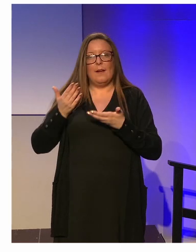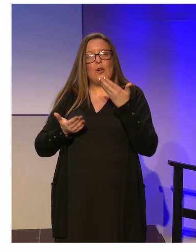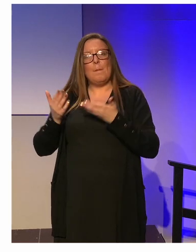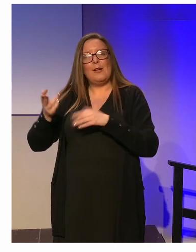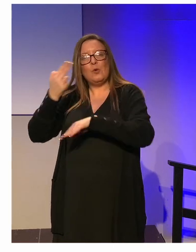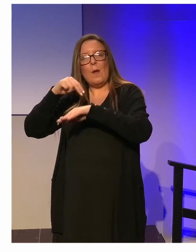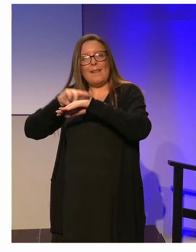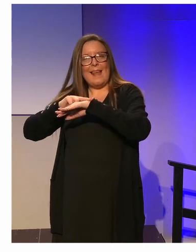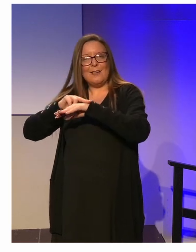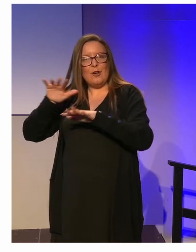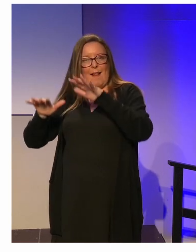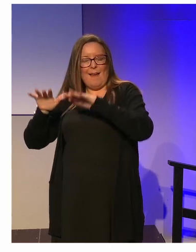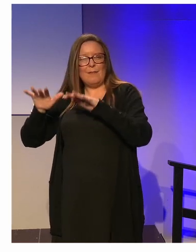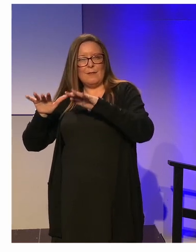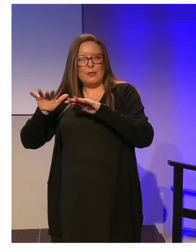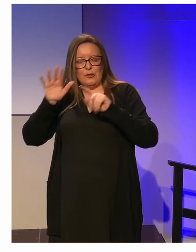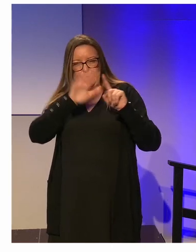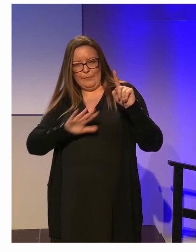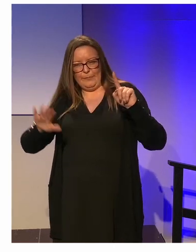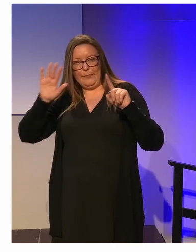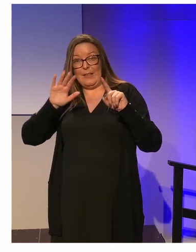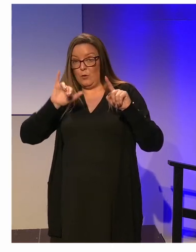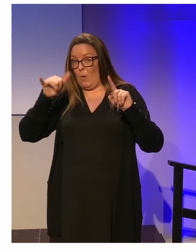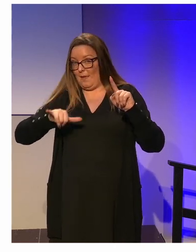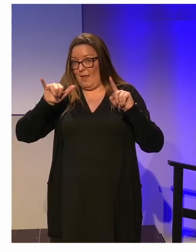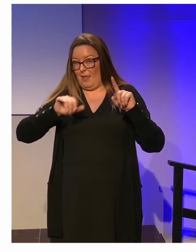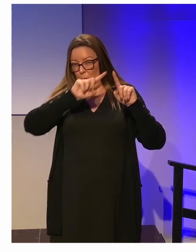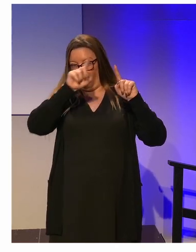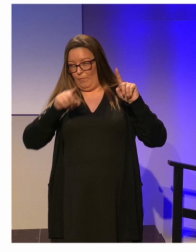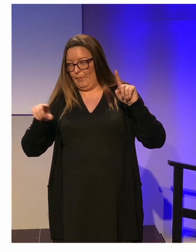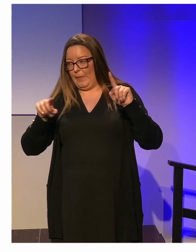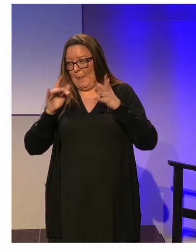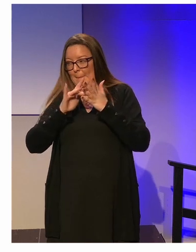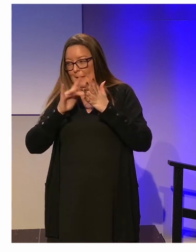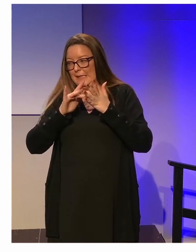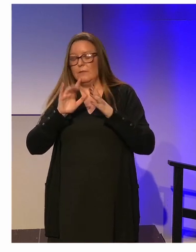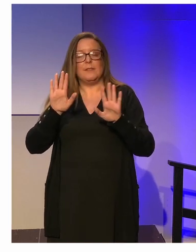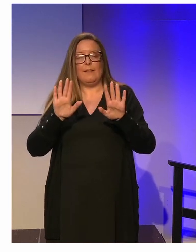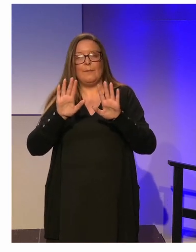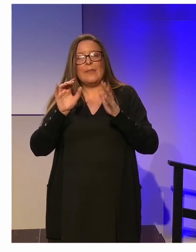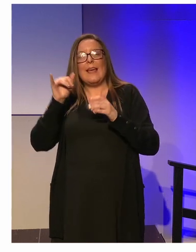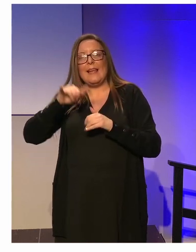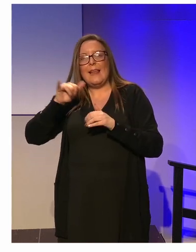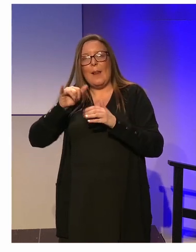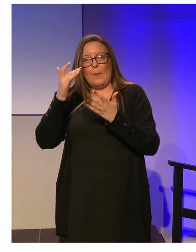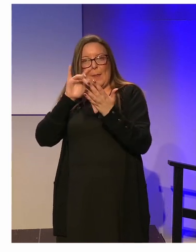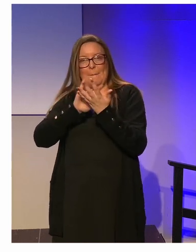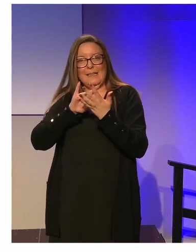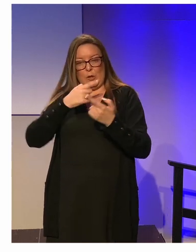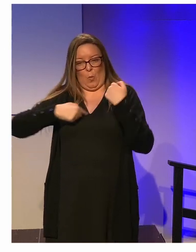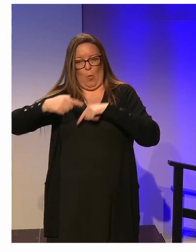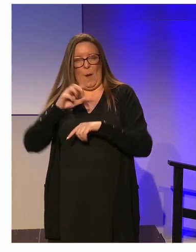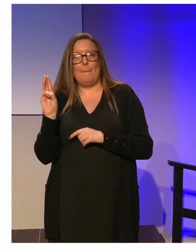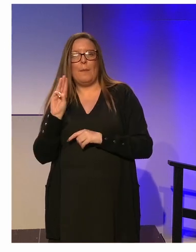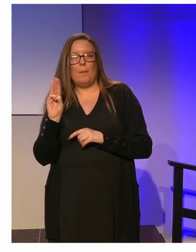national average range. So the national average is the yellow one in the middle, and we're the rest, we're the purple.